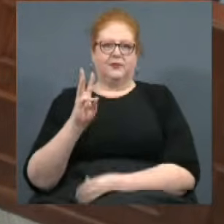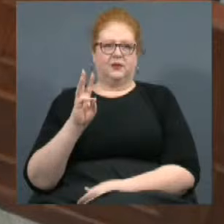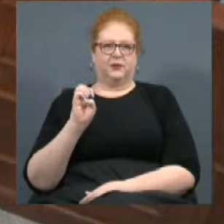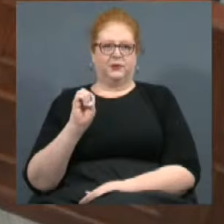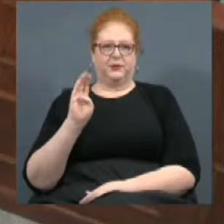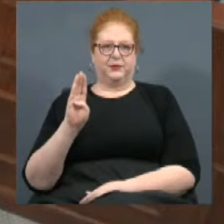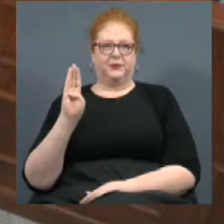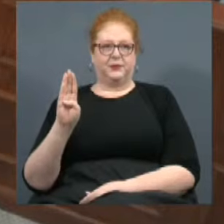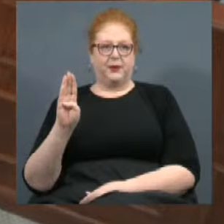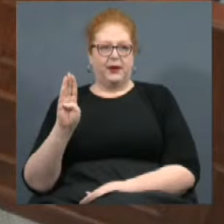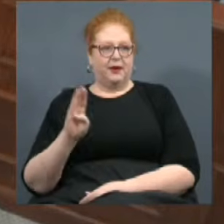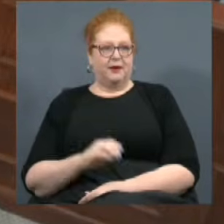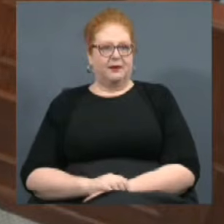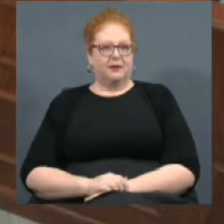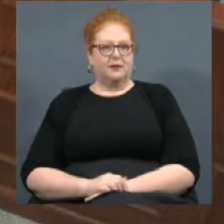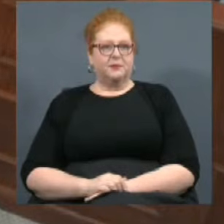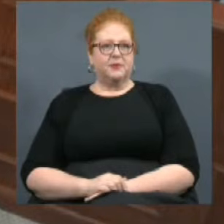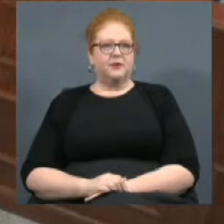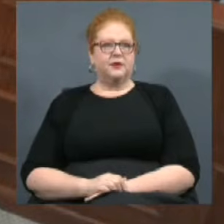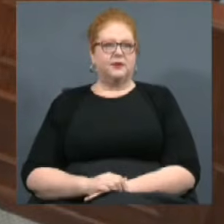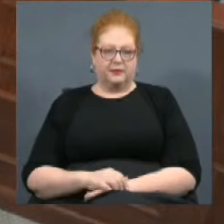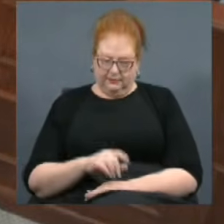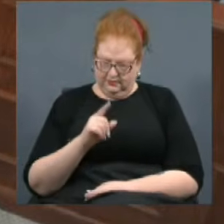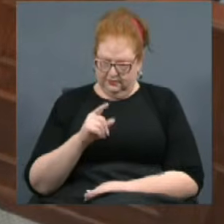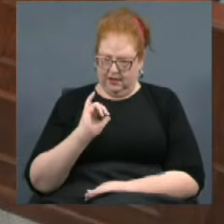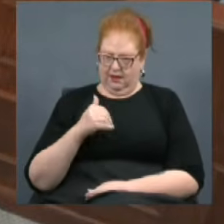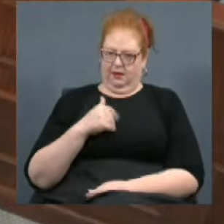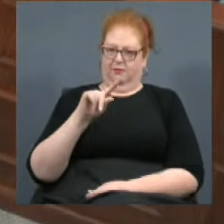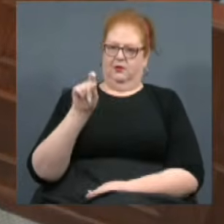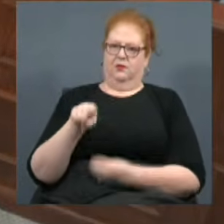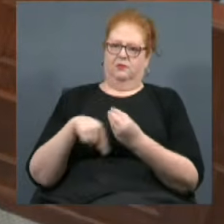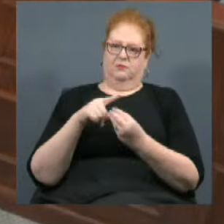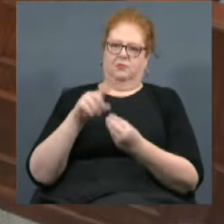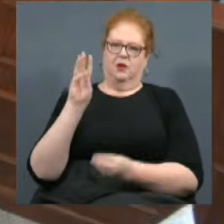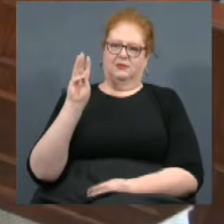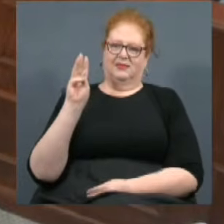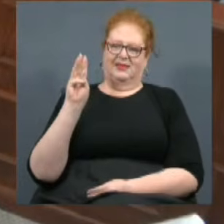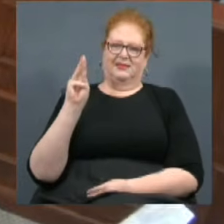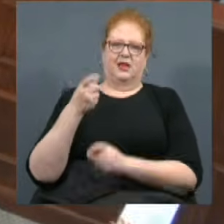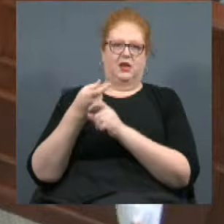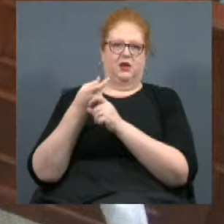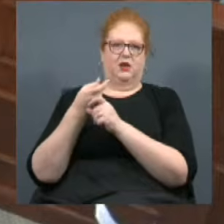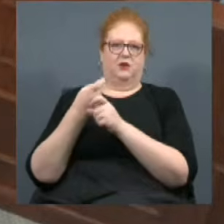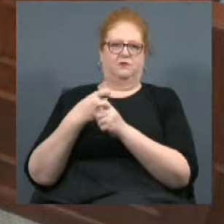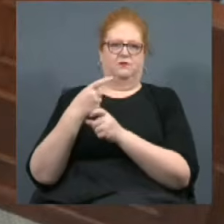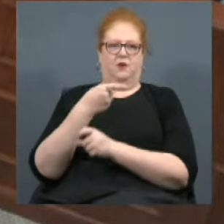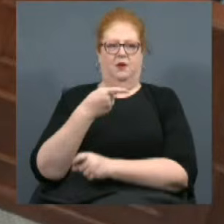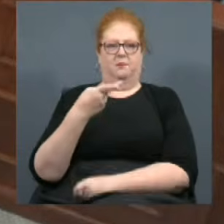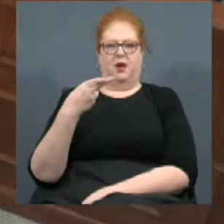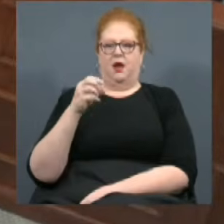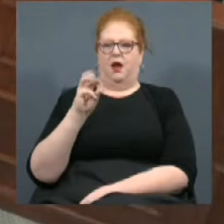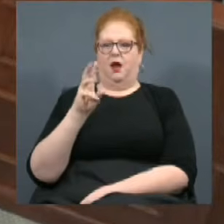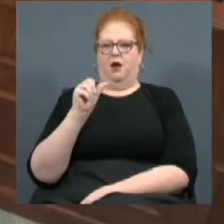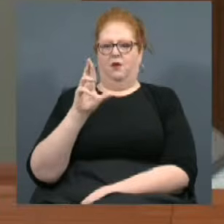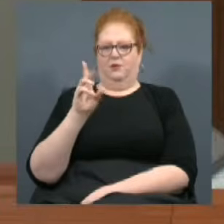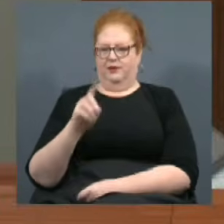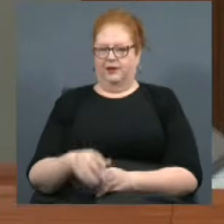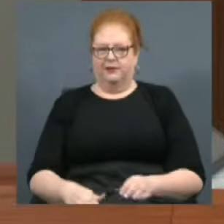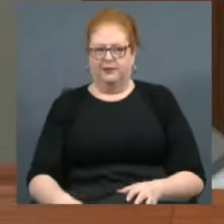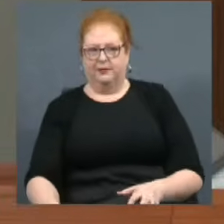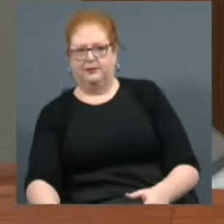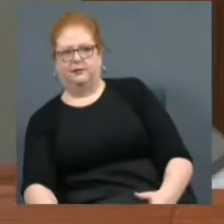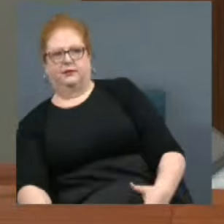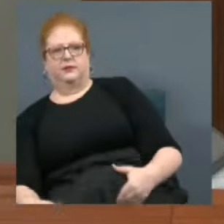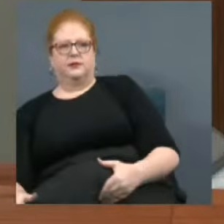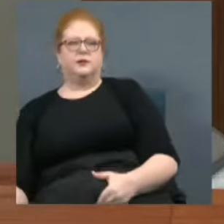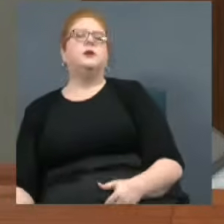Thank you, Mayor. I have another question on item number 16 for Director Howard. And you addressed some of the